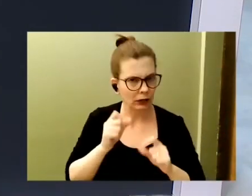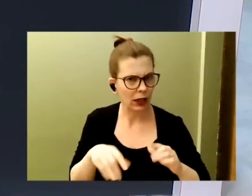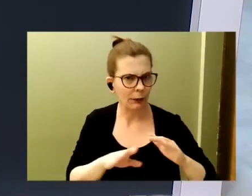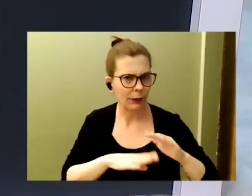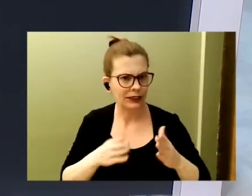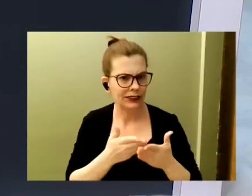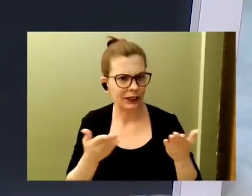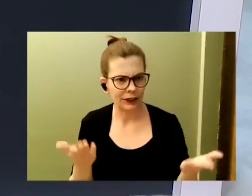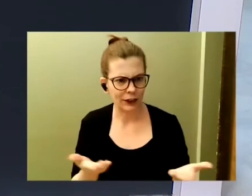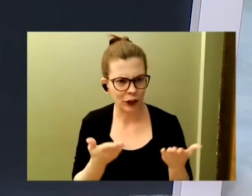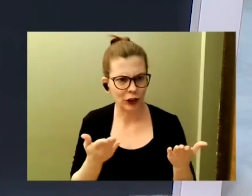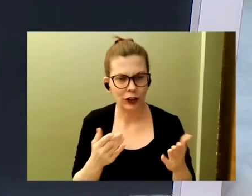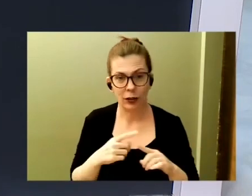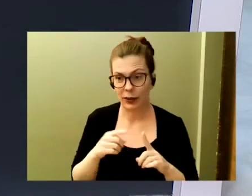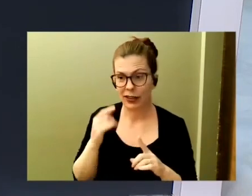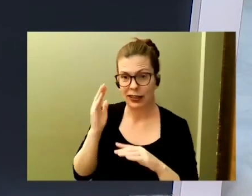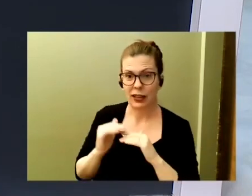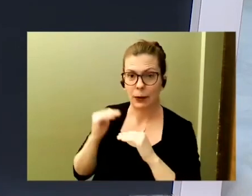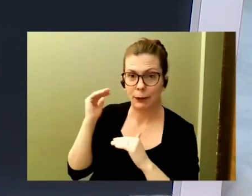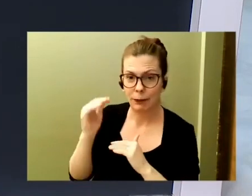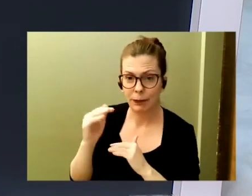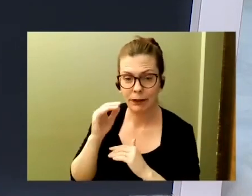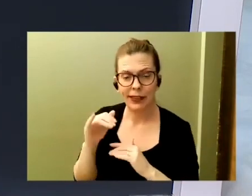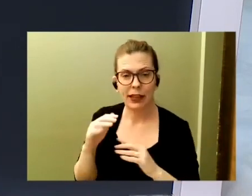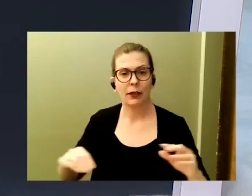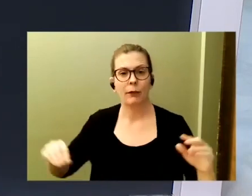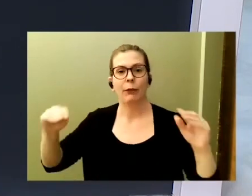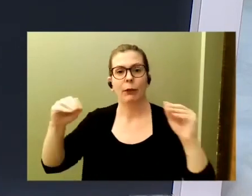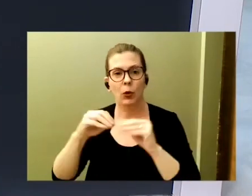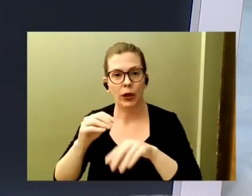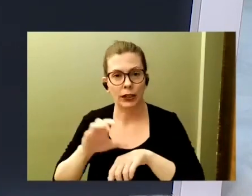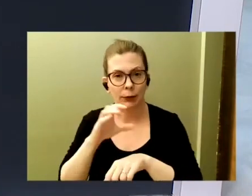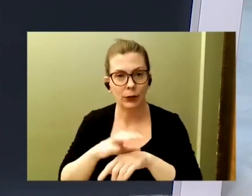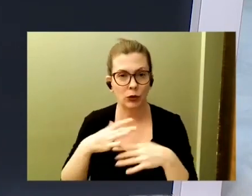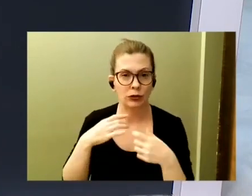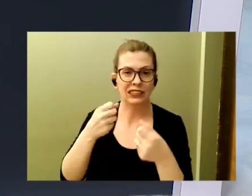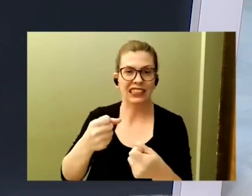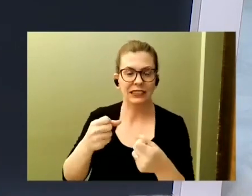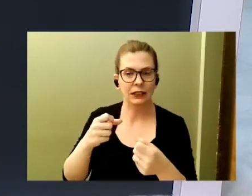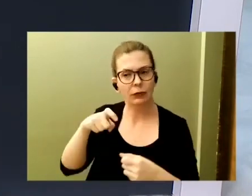anything beyond that, anything more compute intensive, you need a GPU.